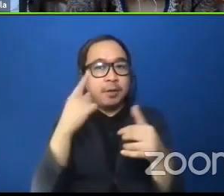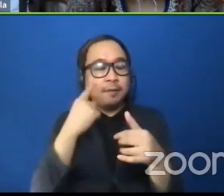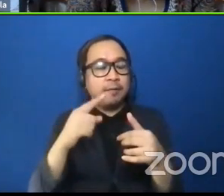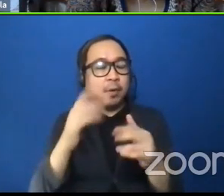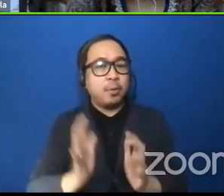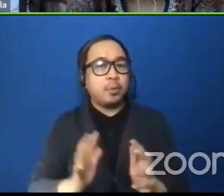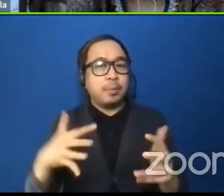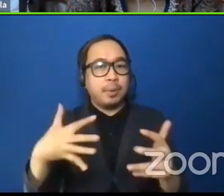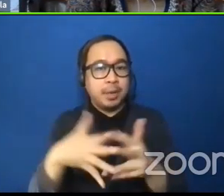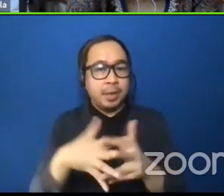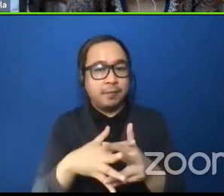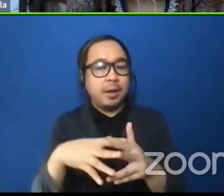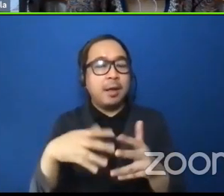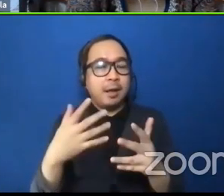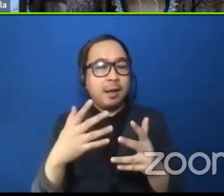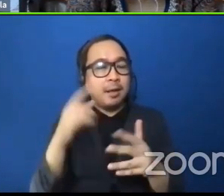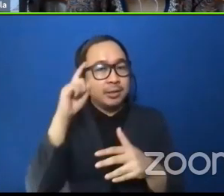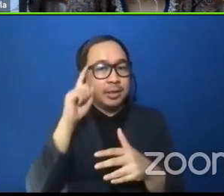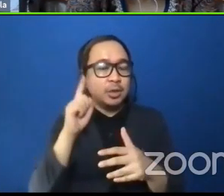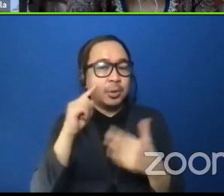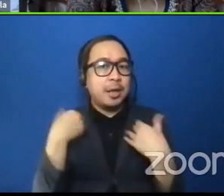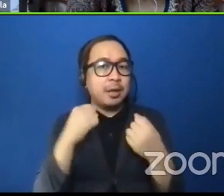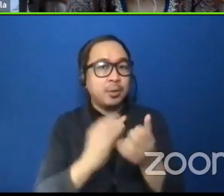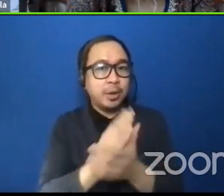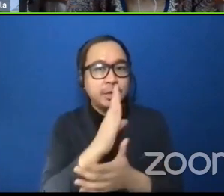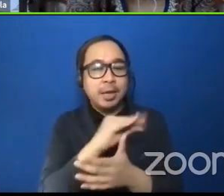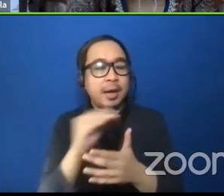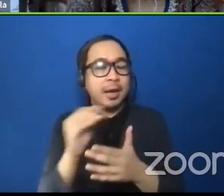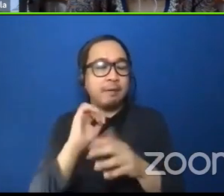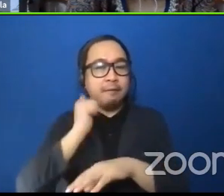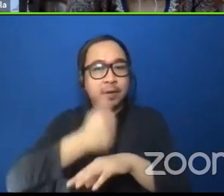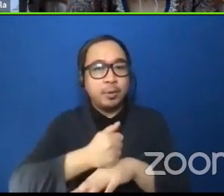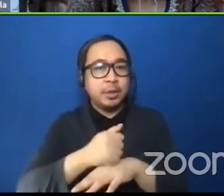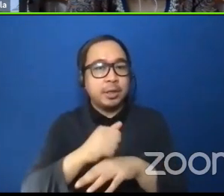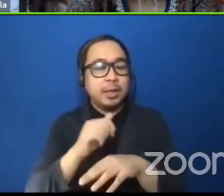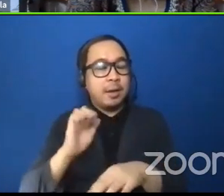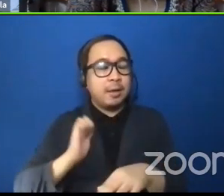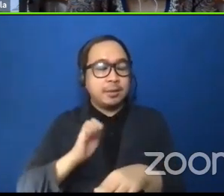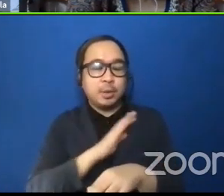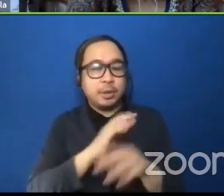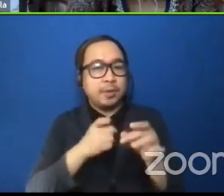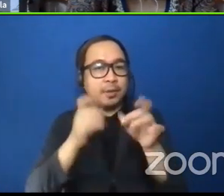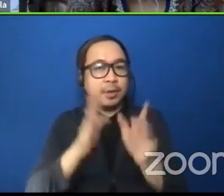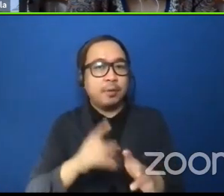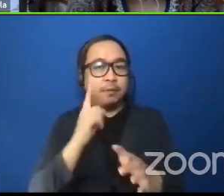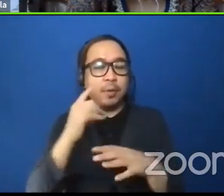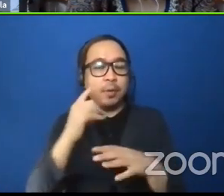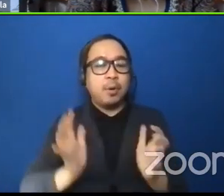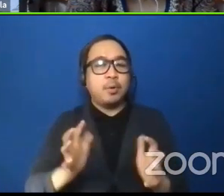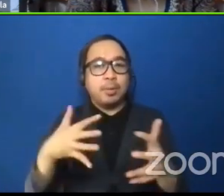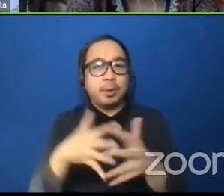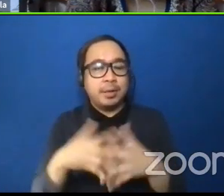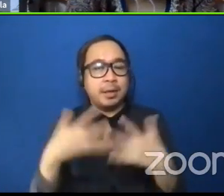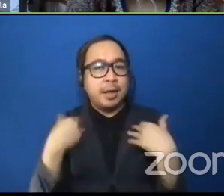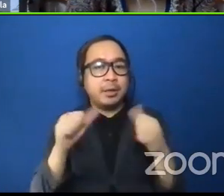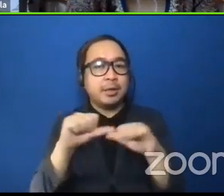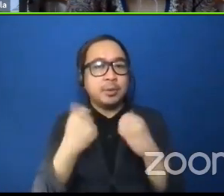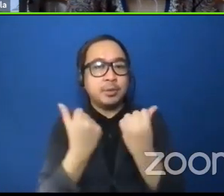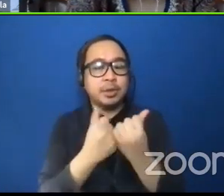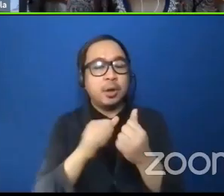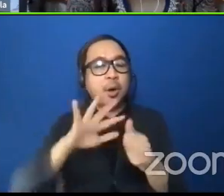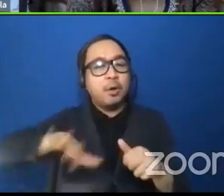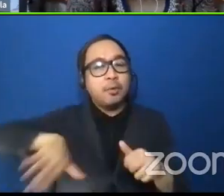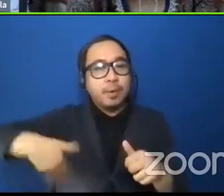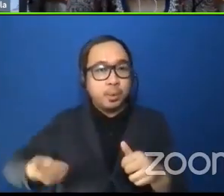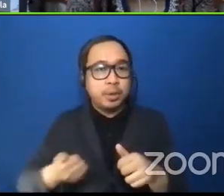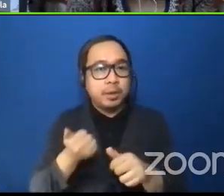and Rights and the founder executive director of Reproductive Health Association of Cambodia. He also serves